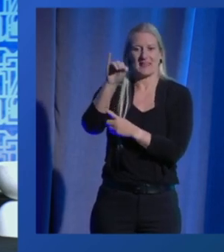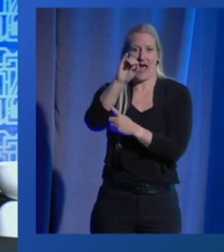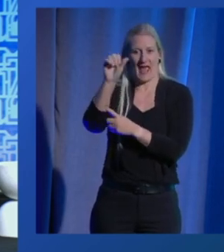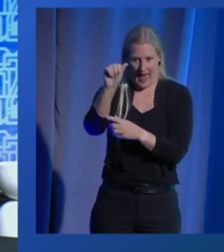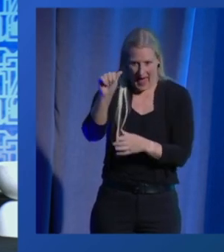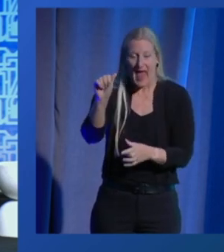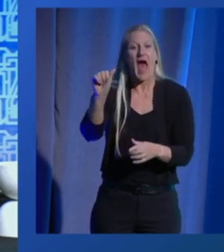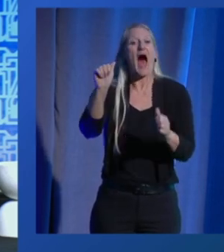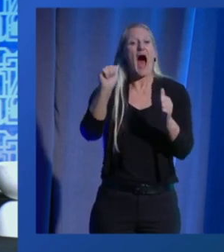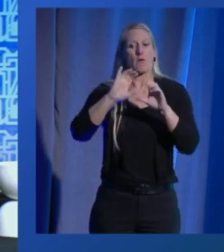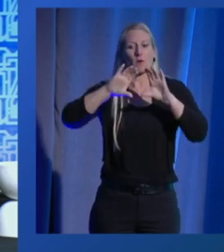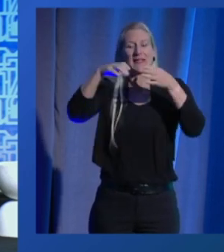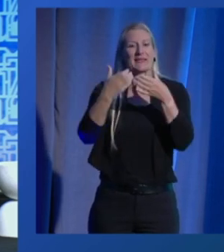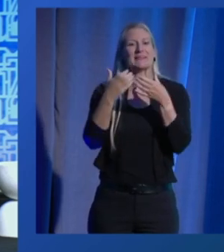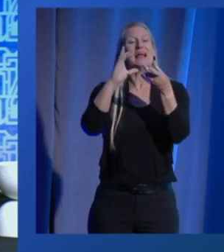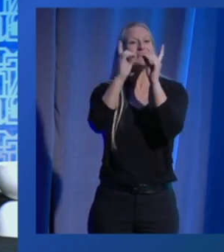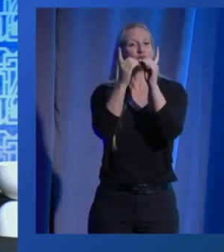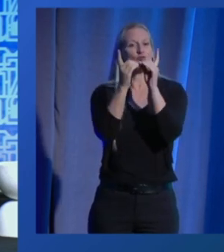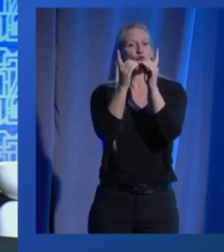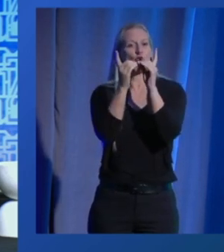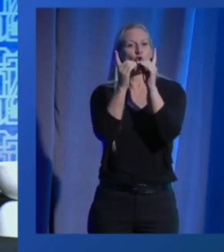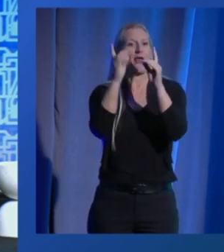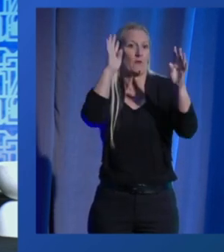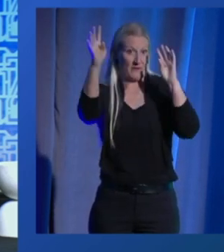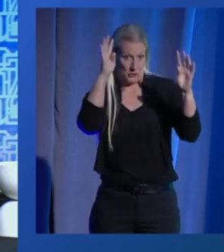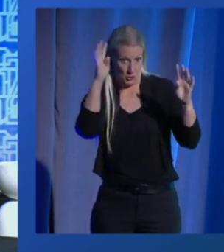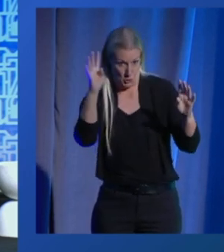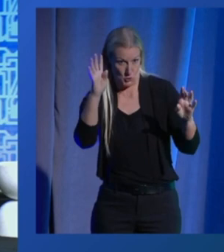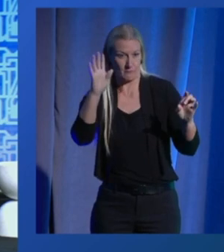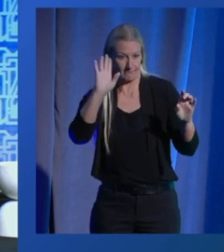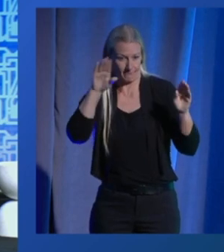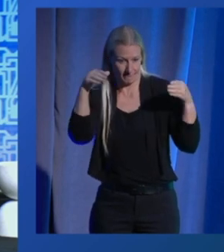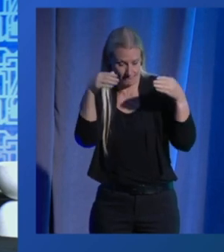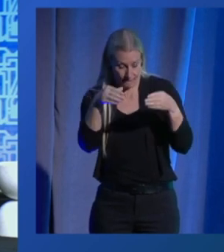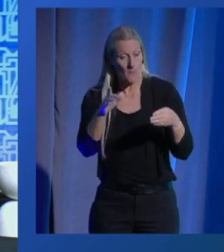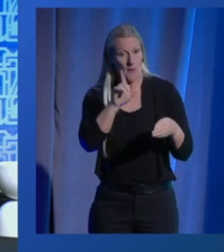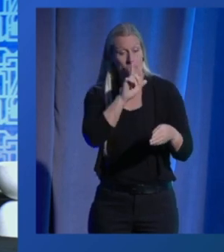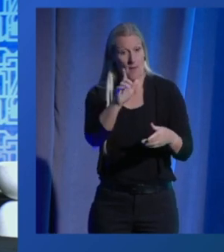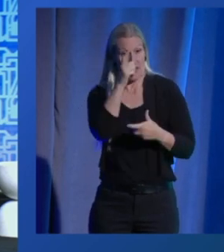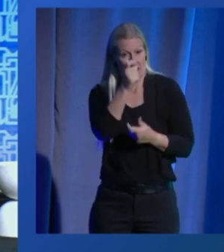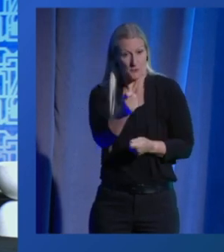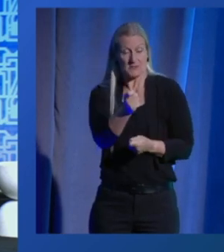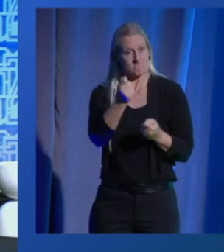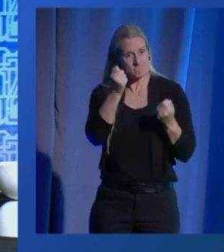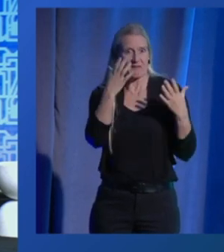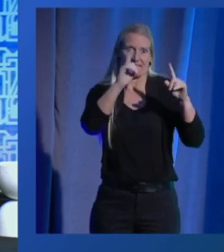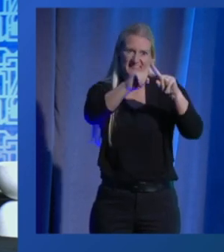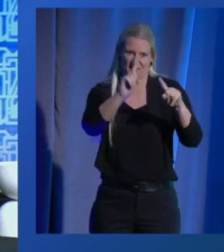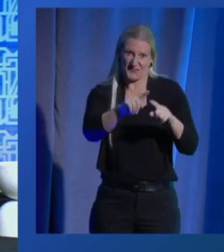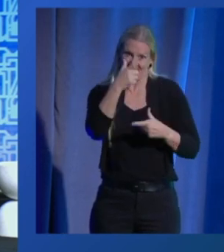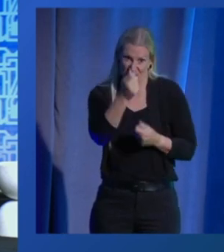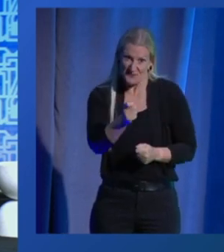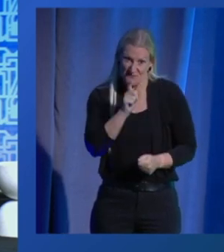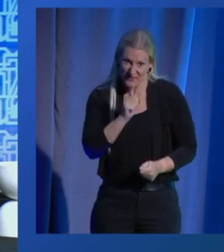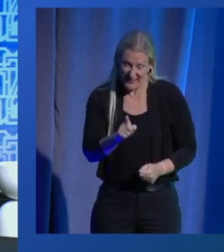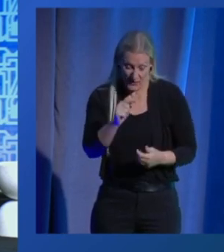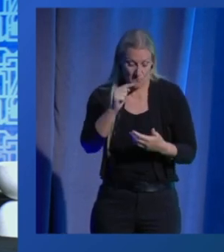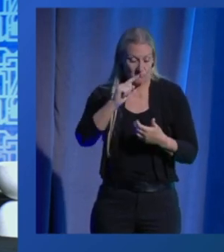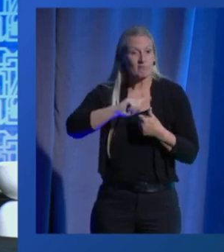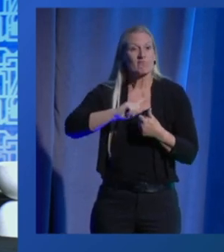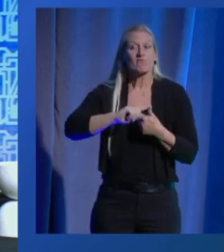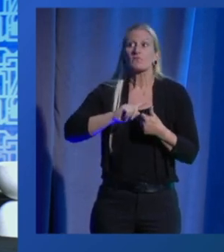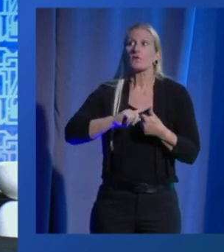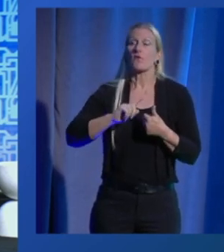directorate of digital Innovation and my interests really are multifold um we are very